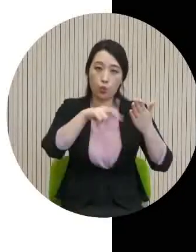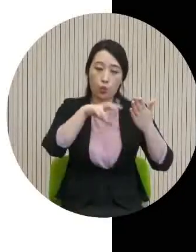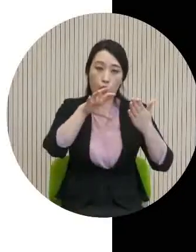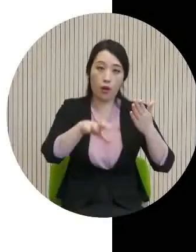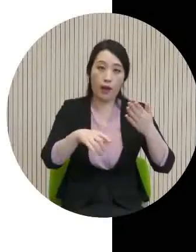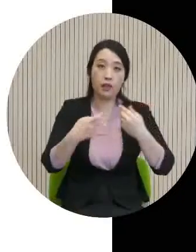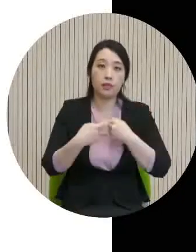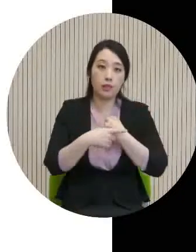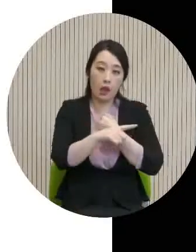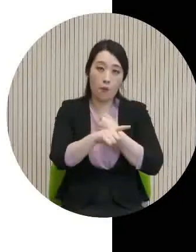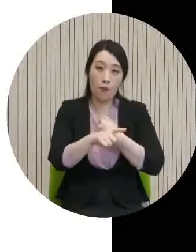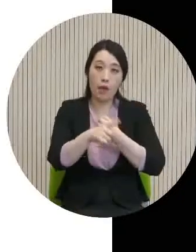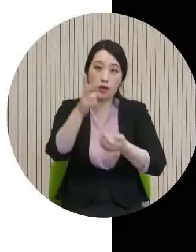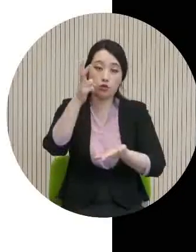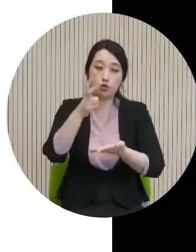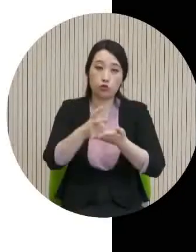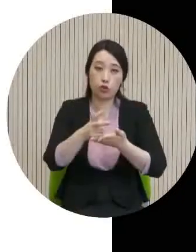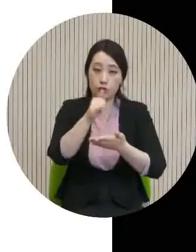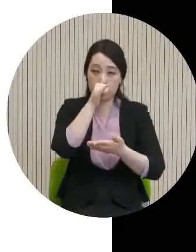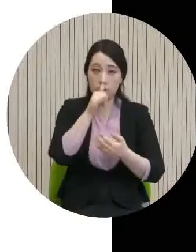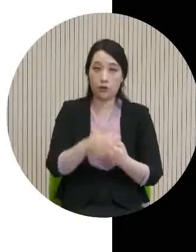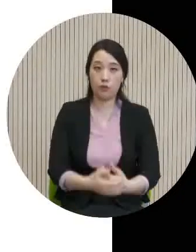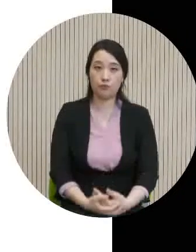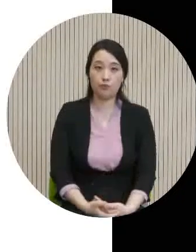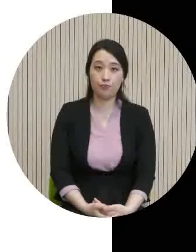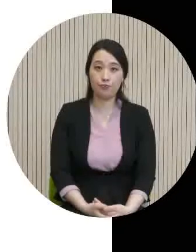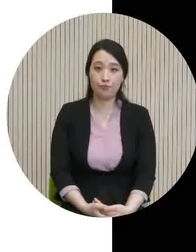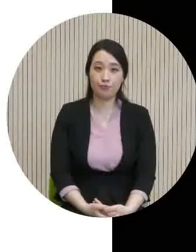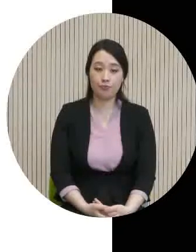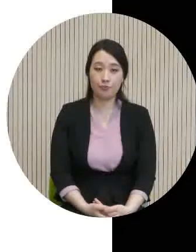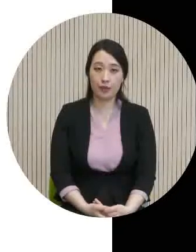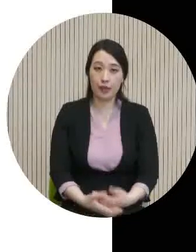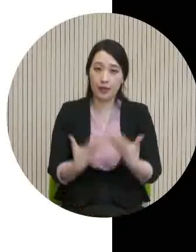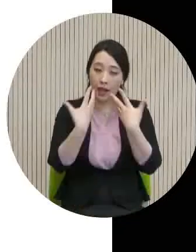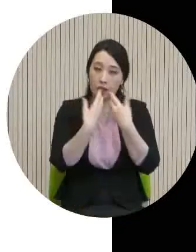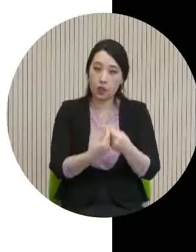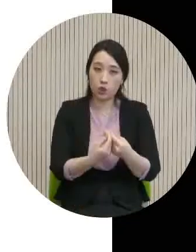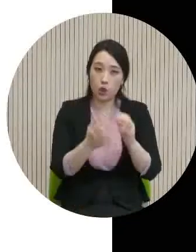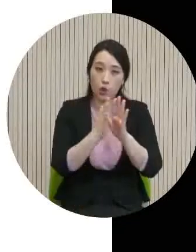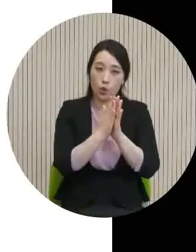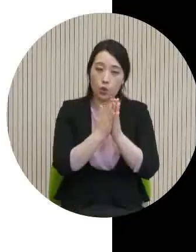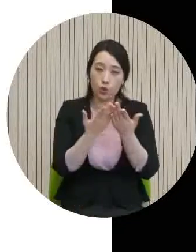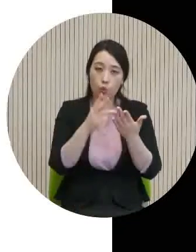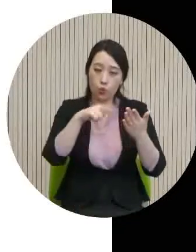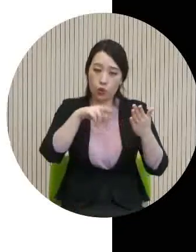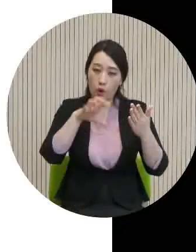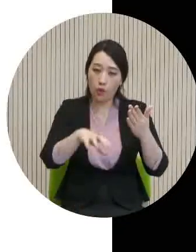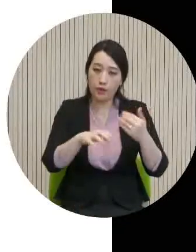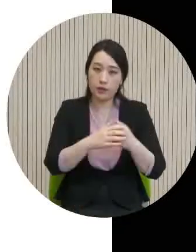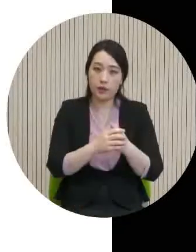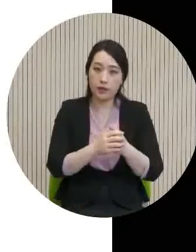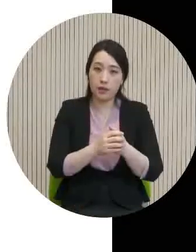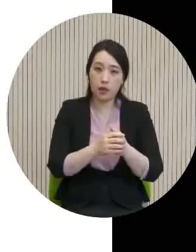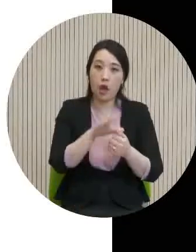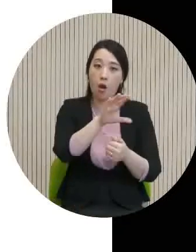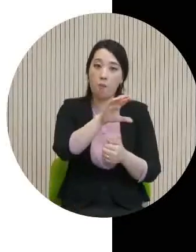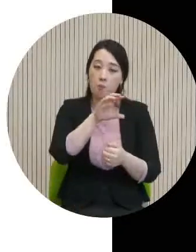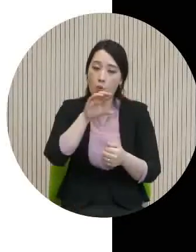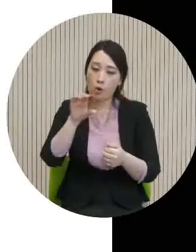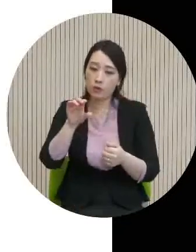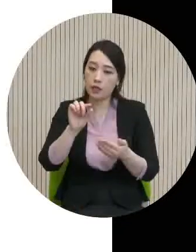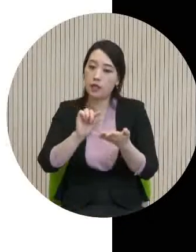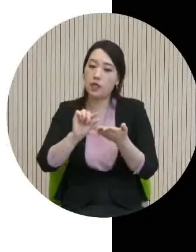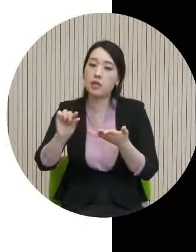example, allow copying to an extent, quite often 10% of something